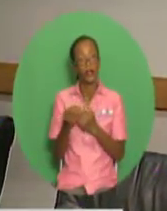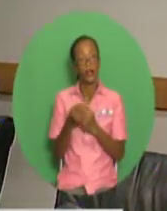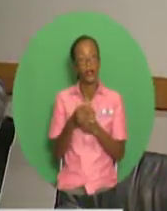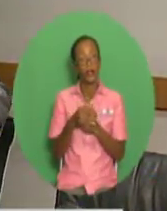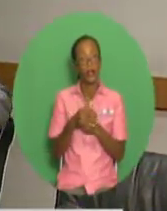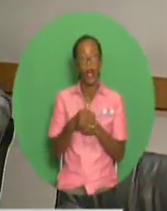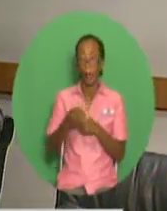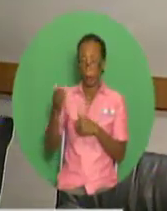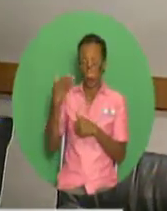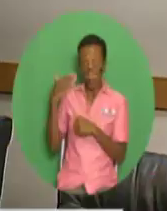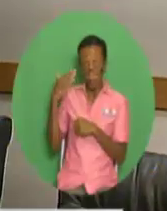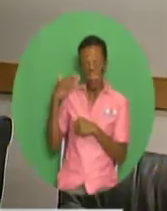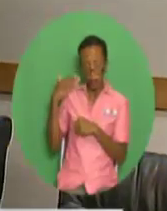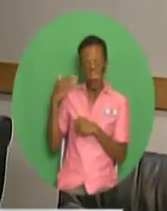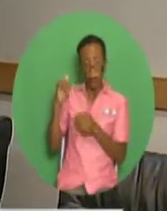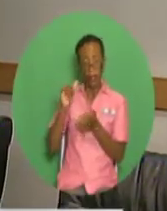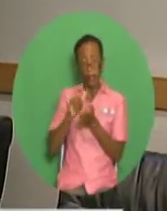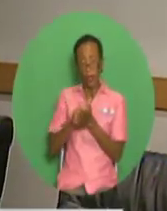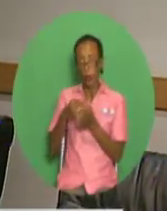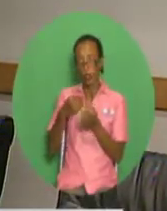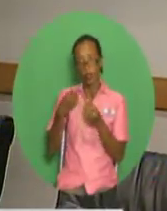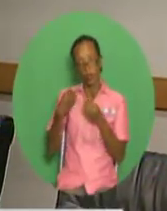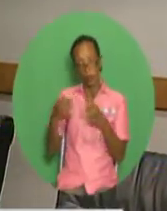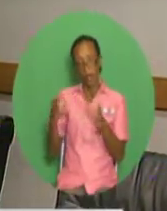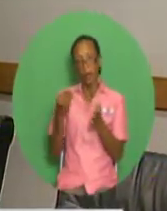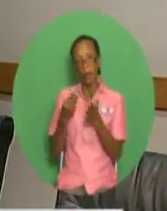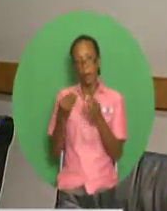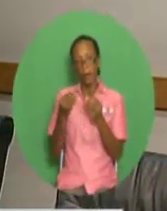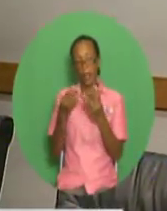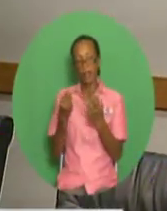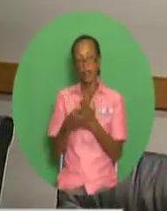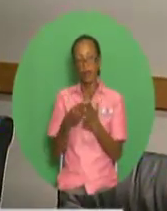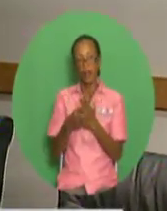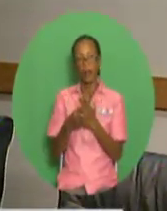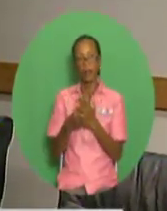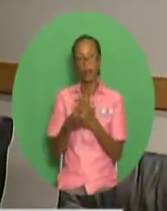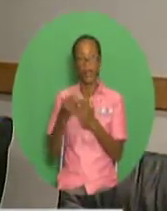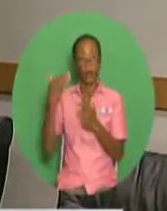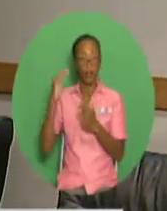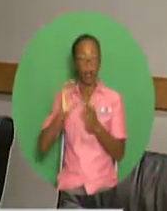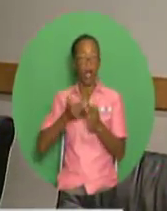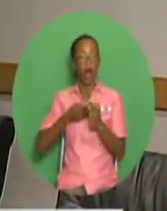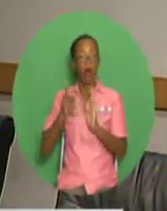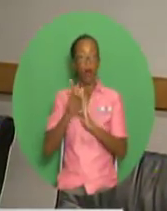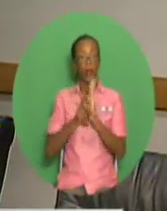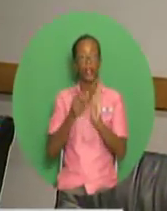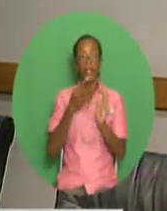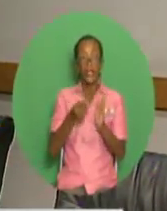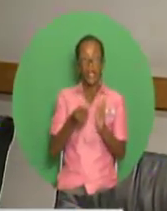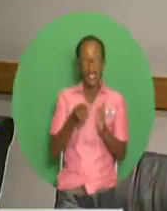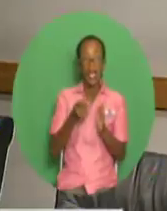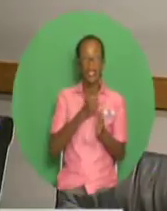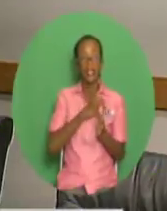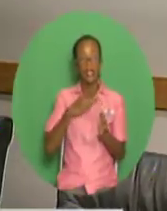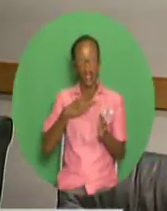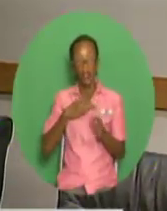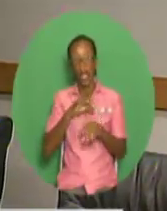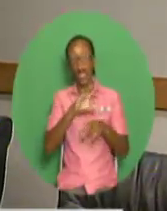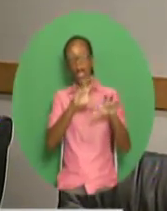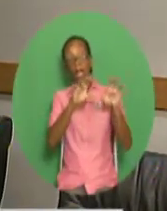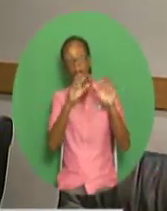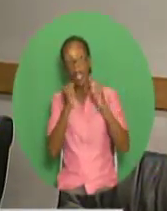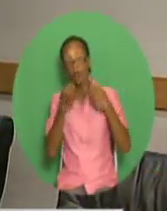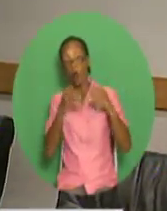years before we came into government to the first 2 years that we've had. Because you have a policy where we're telling all our staff to take off the lights when they leave the